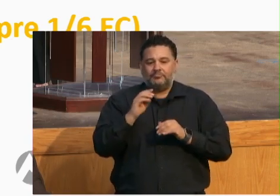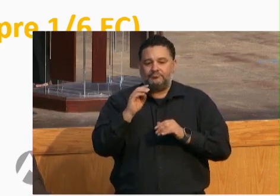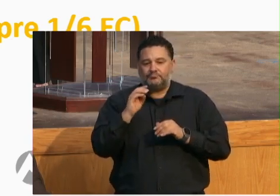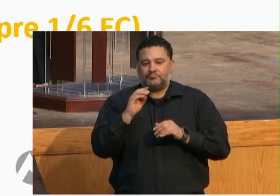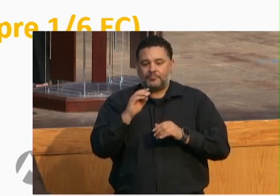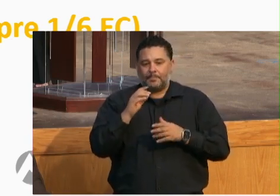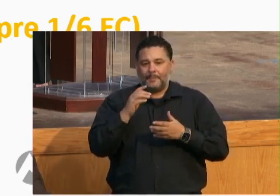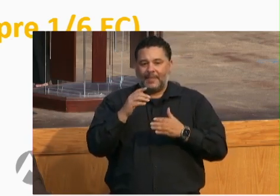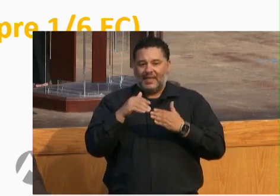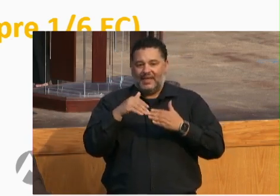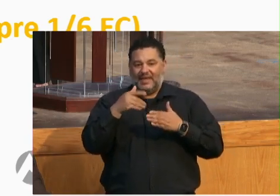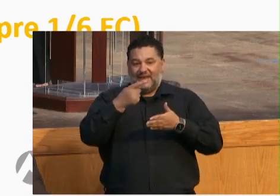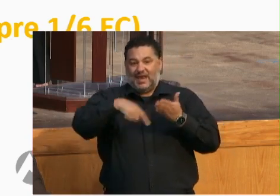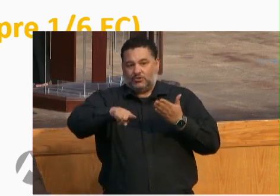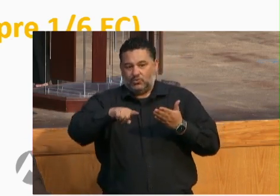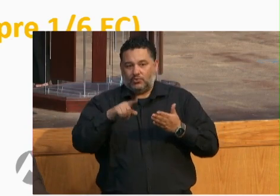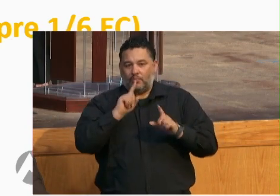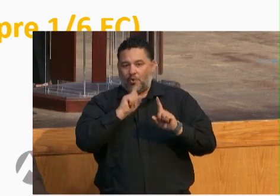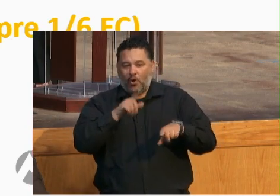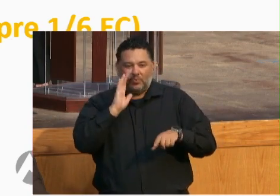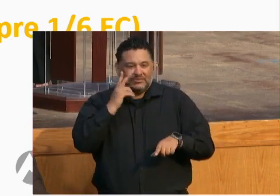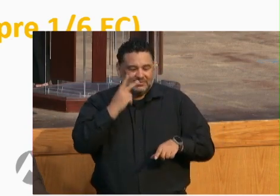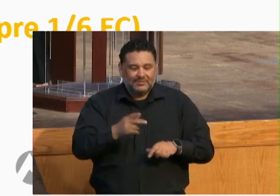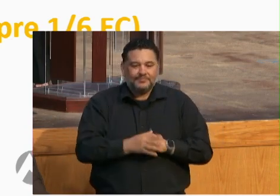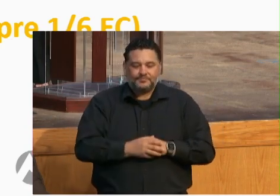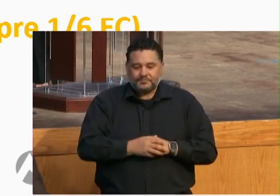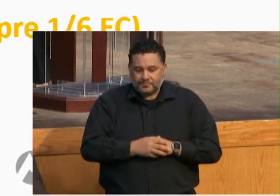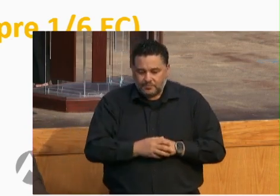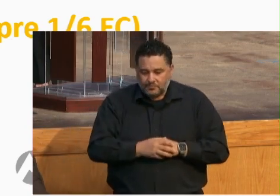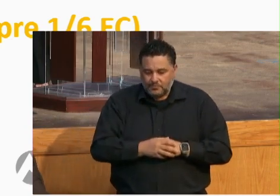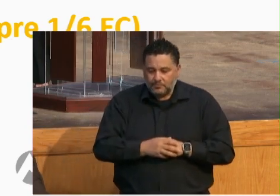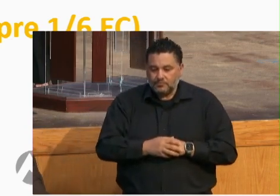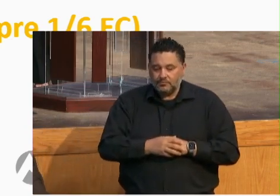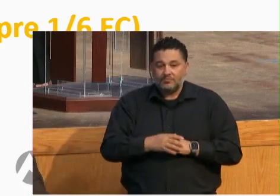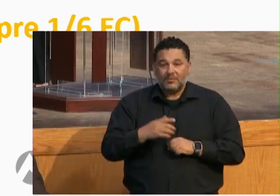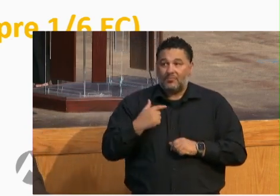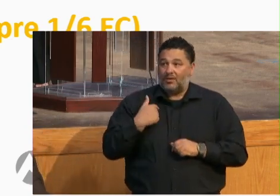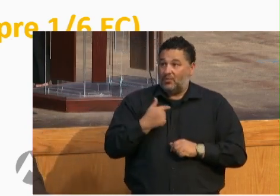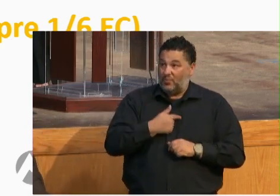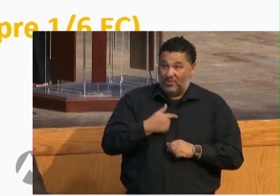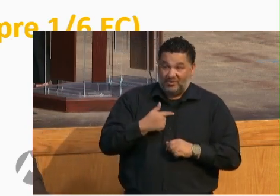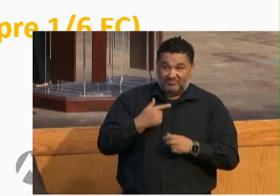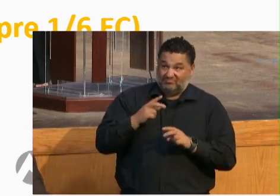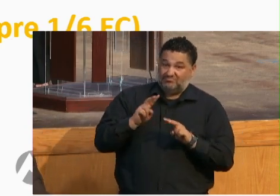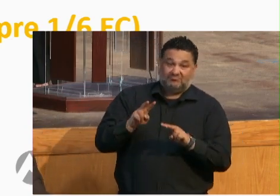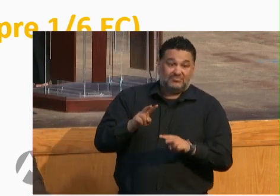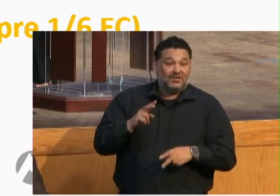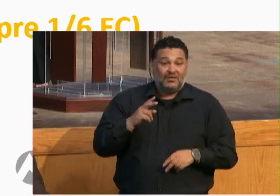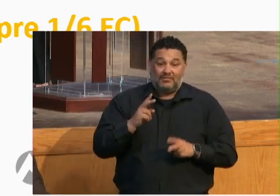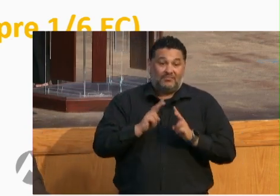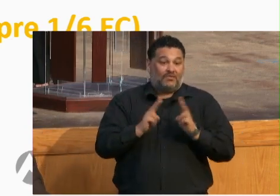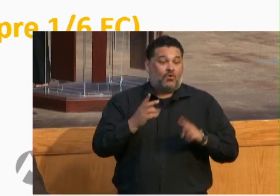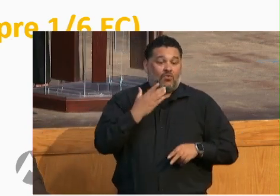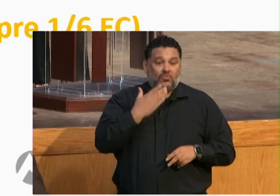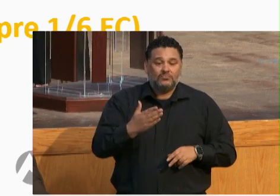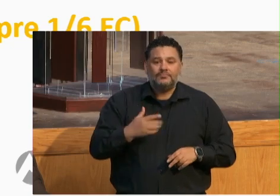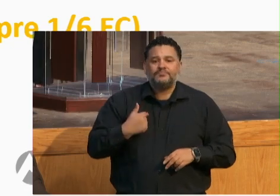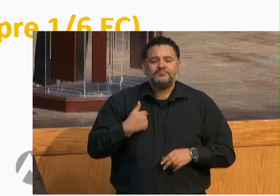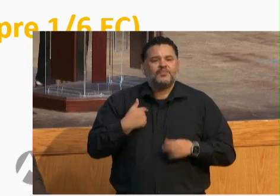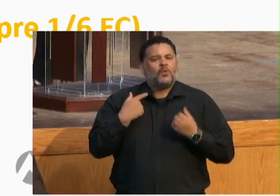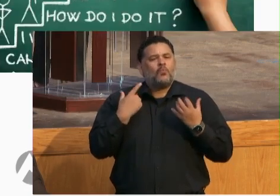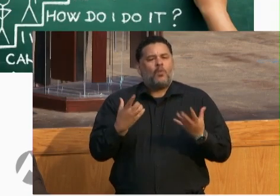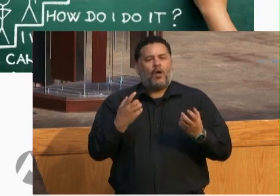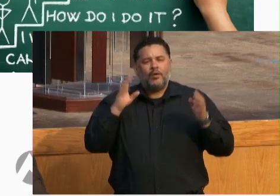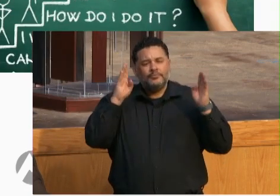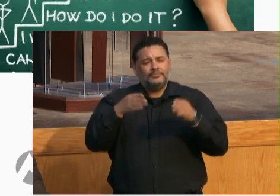that'll continue to fluctuate, obviously, through the first week and beyond. But we're looking very, very good. But what I really want to talk about this morning